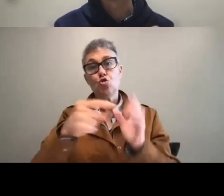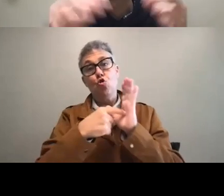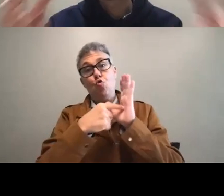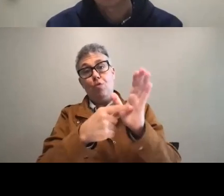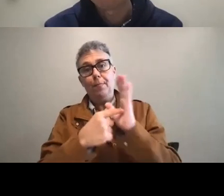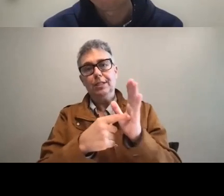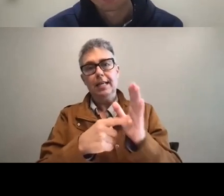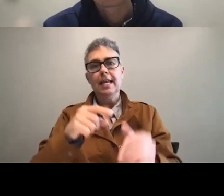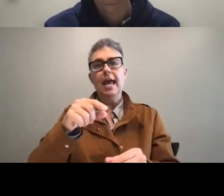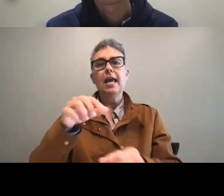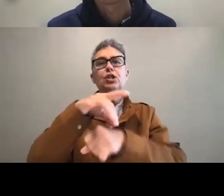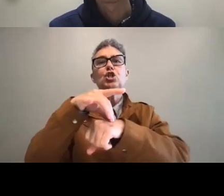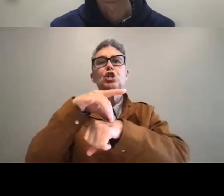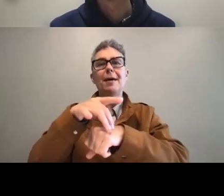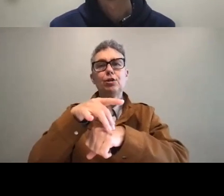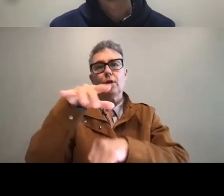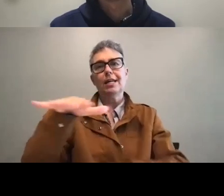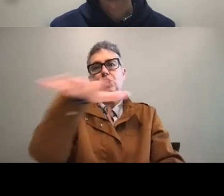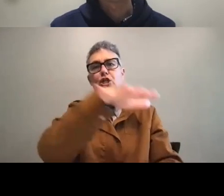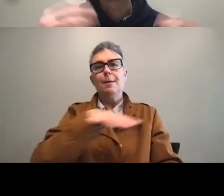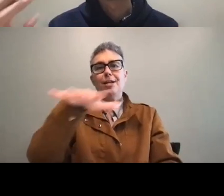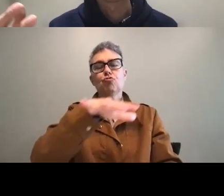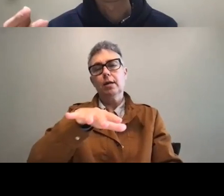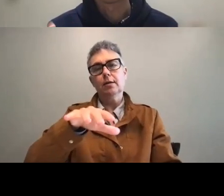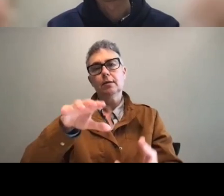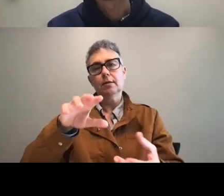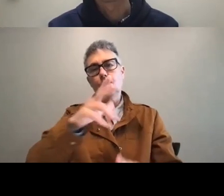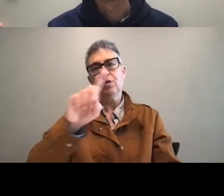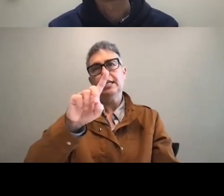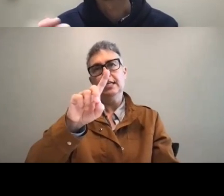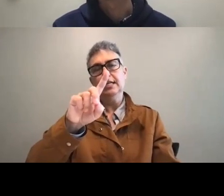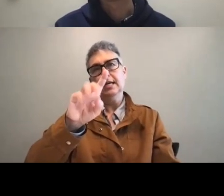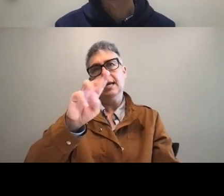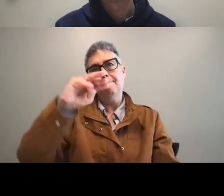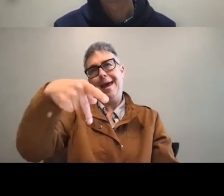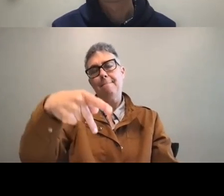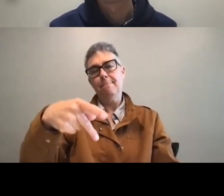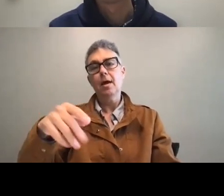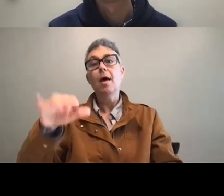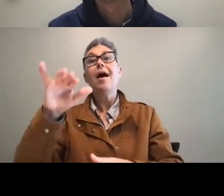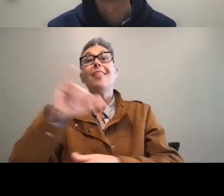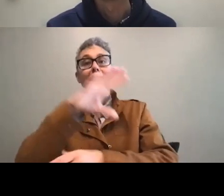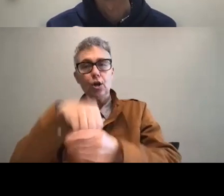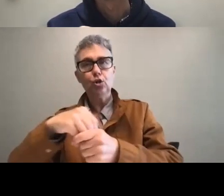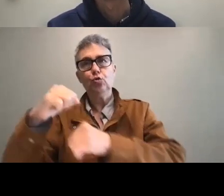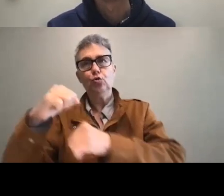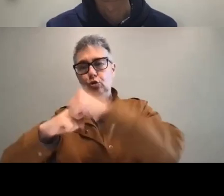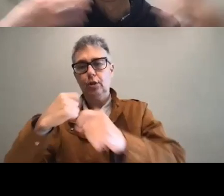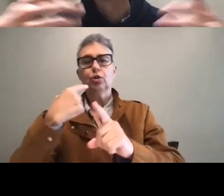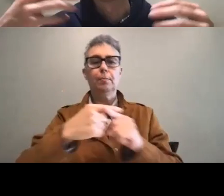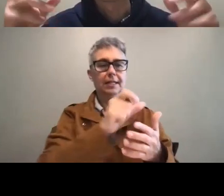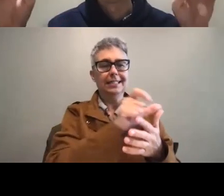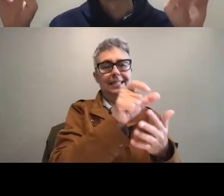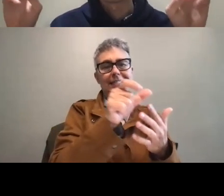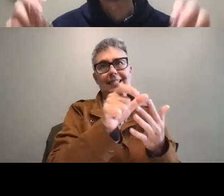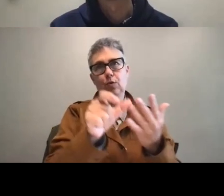a geometric graph to realize the 3D structure and the sequence at the same time to